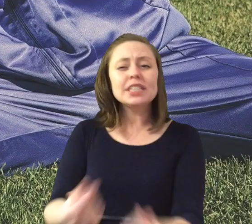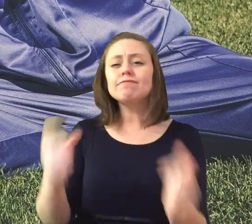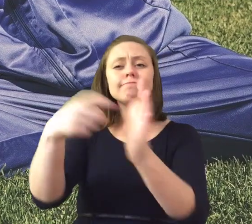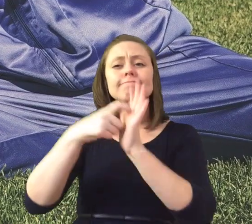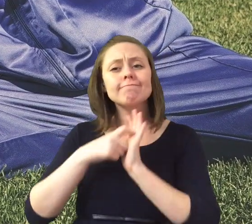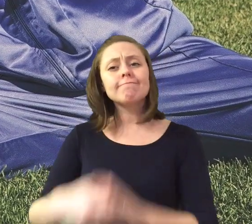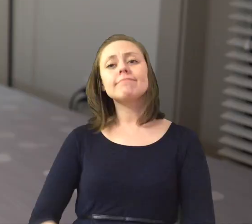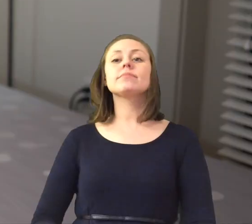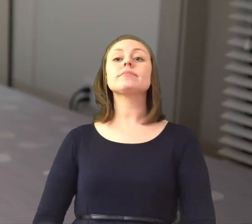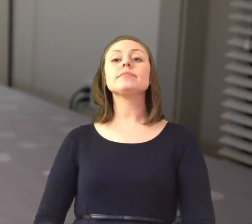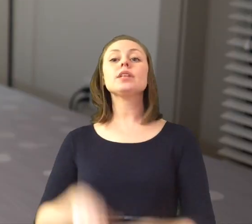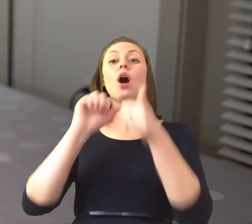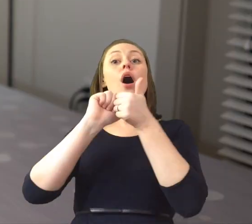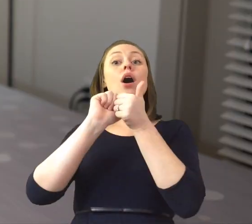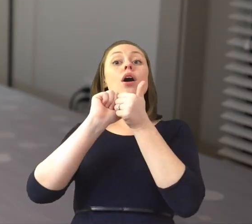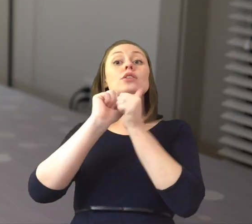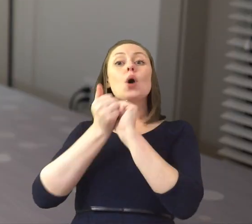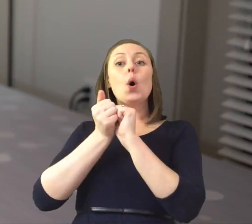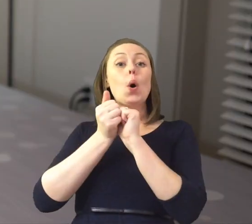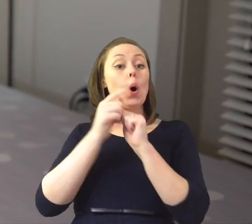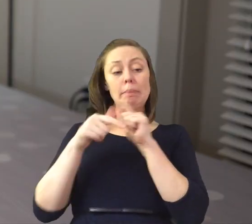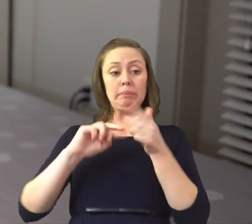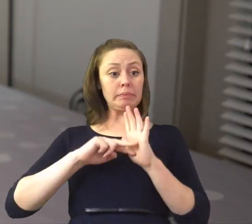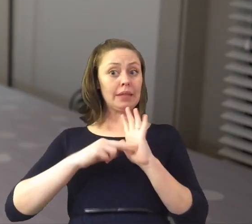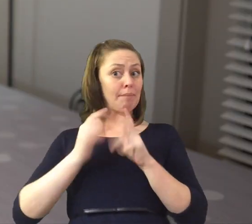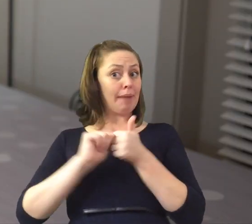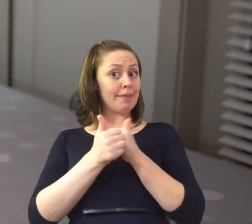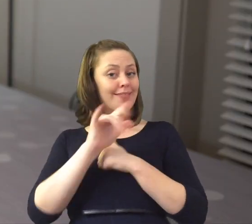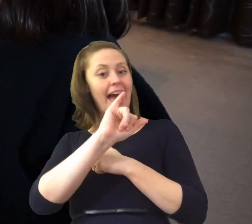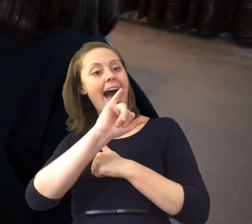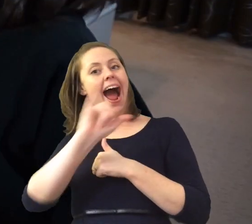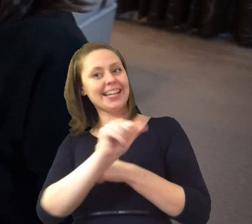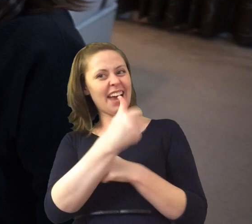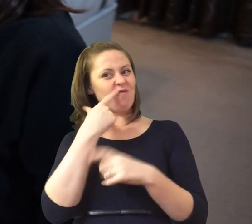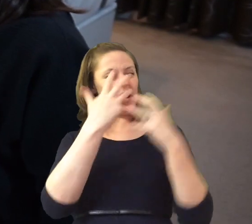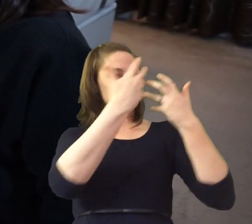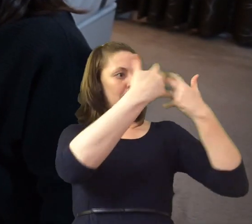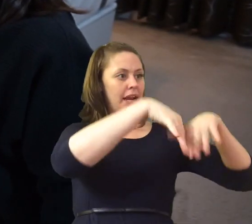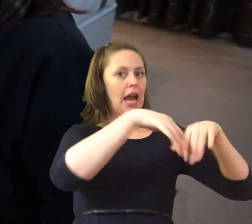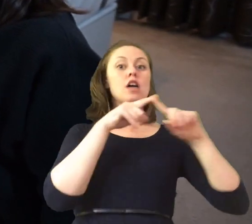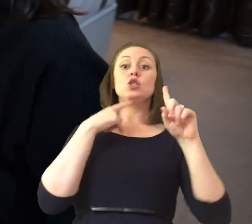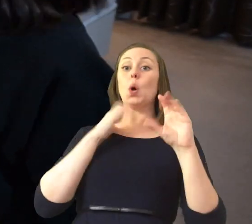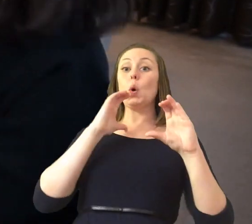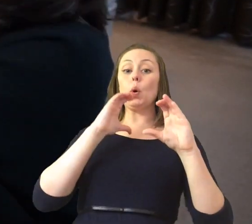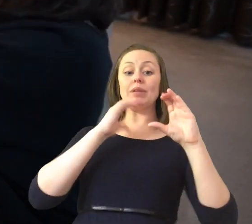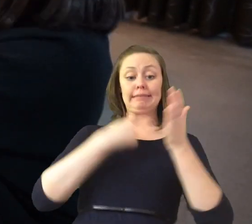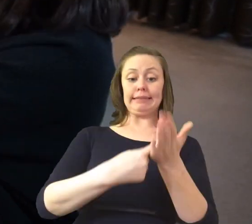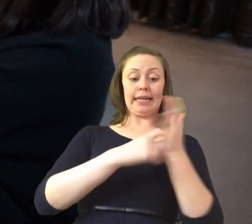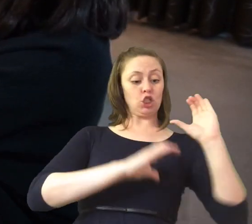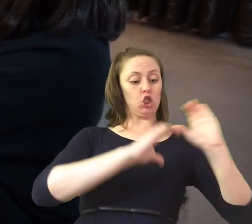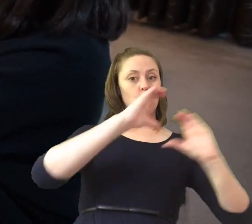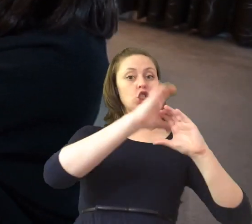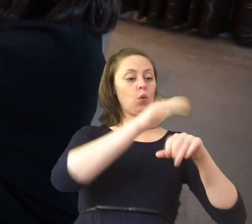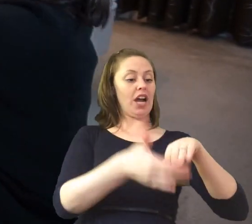need. So how about the i10 on its breakdown? So let's talk about construction. So the cover